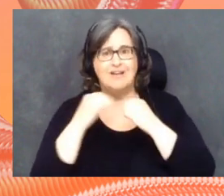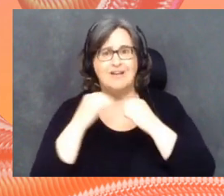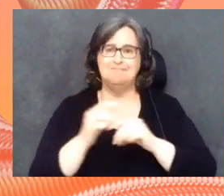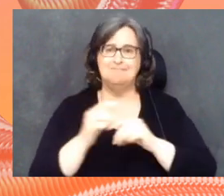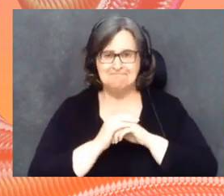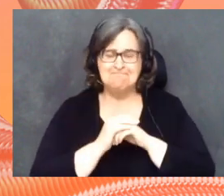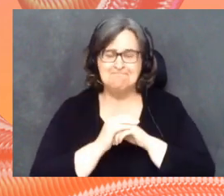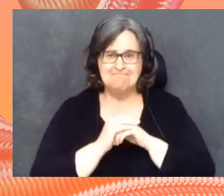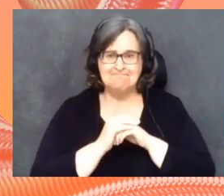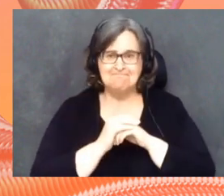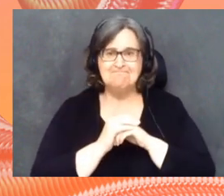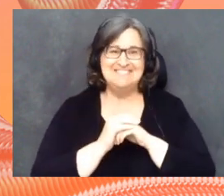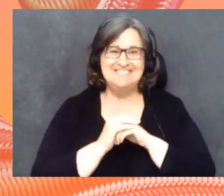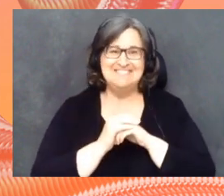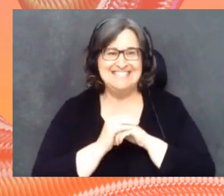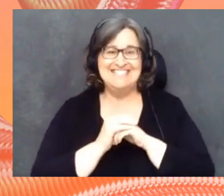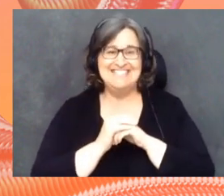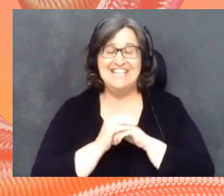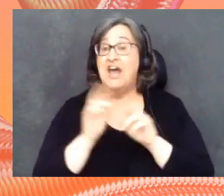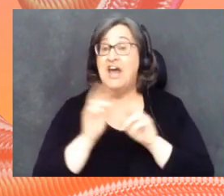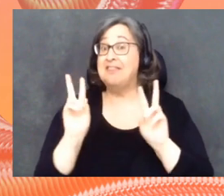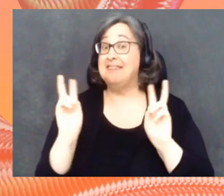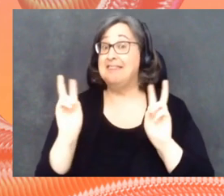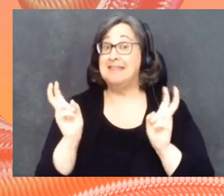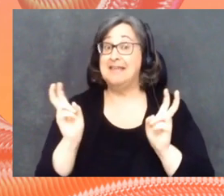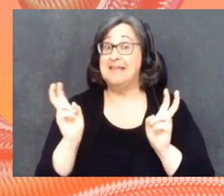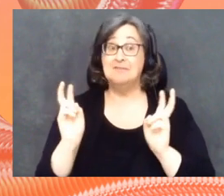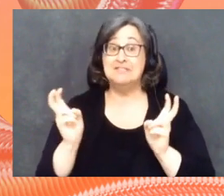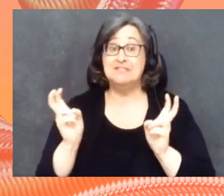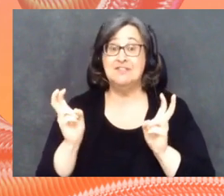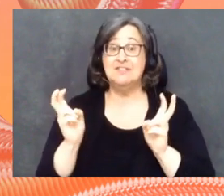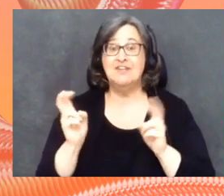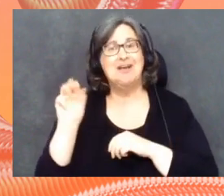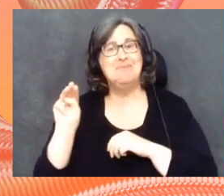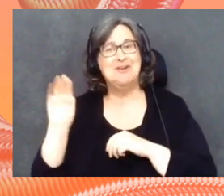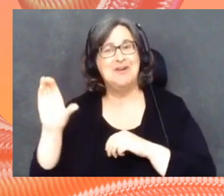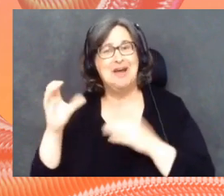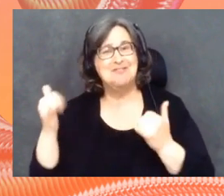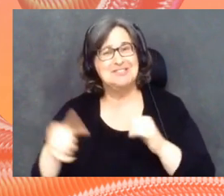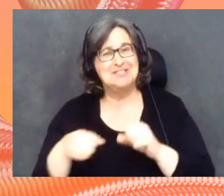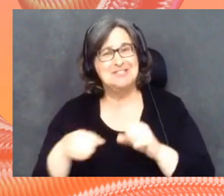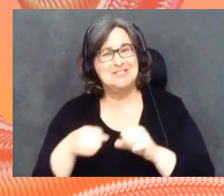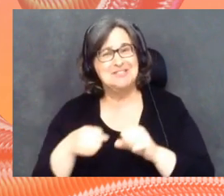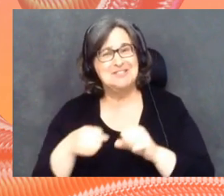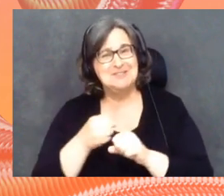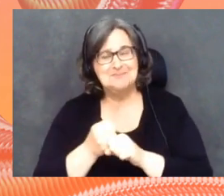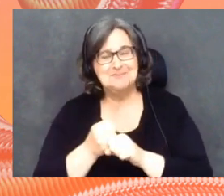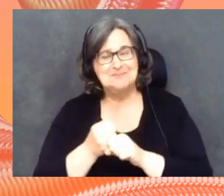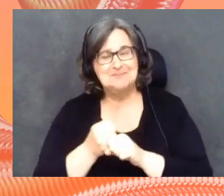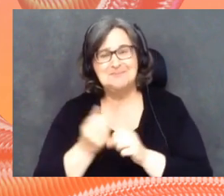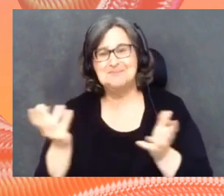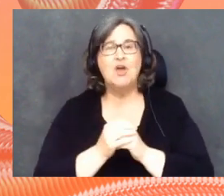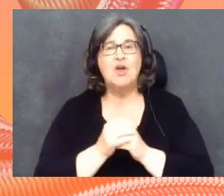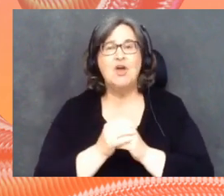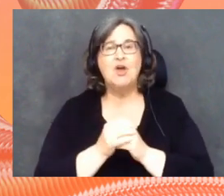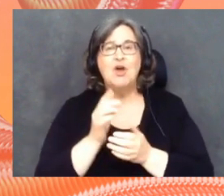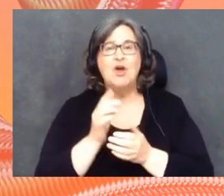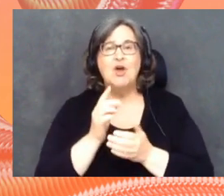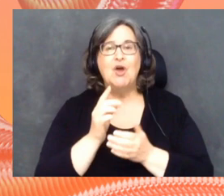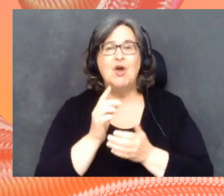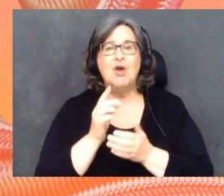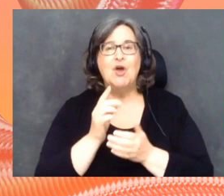The the themes of the Allied Media Conference this year are, what is the frequency